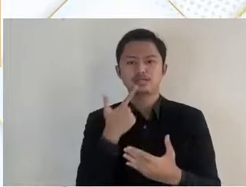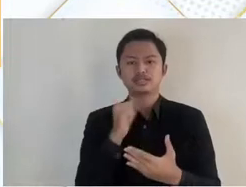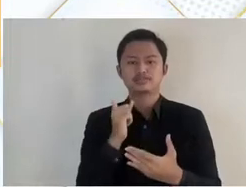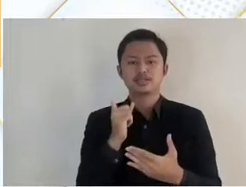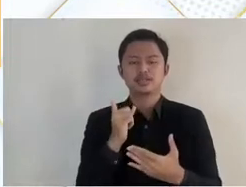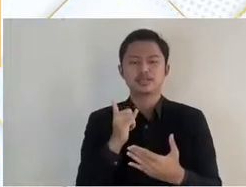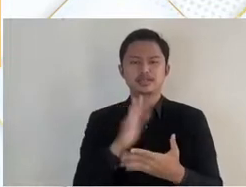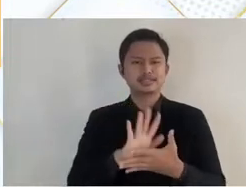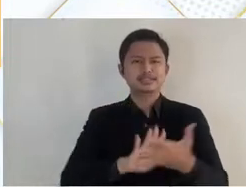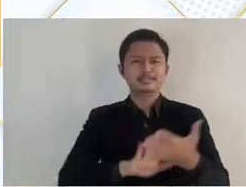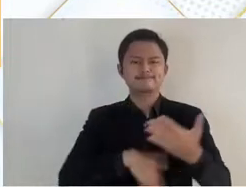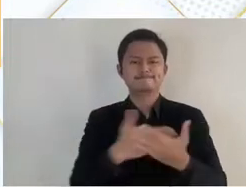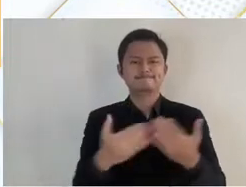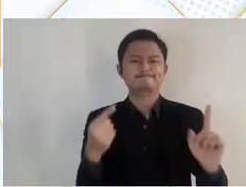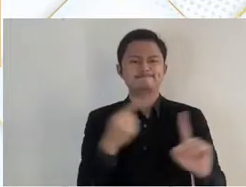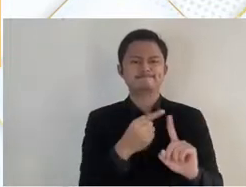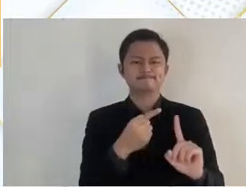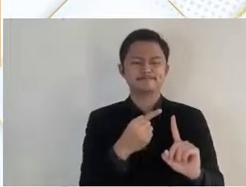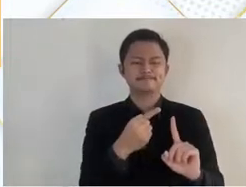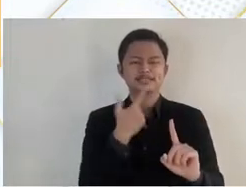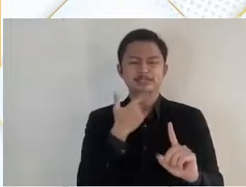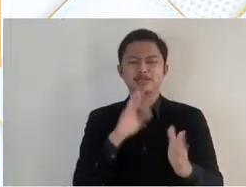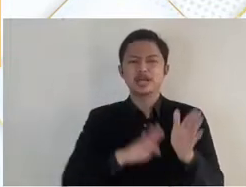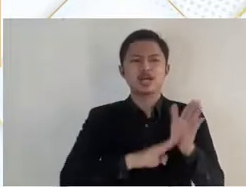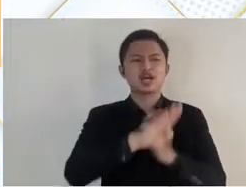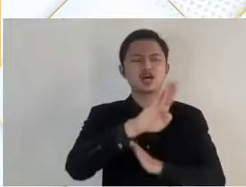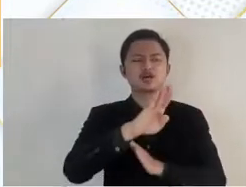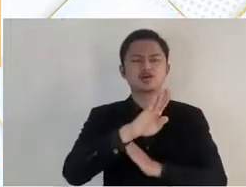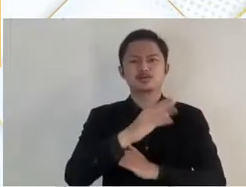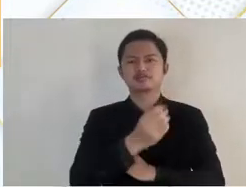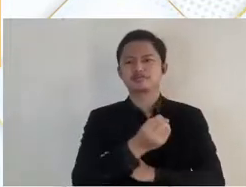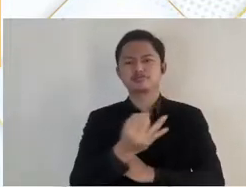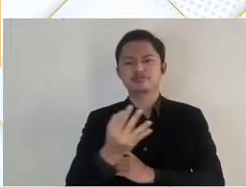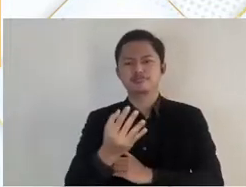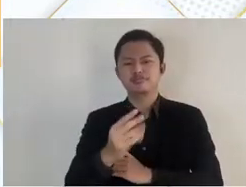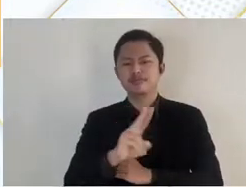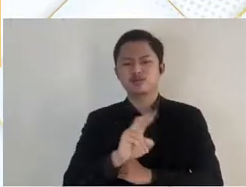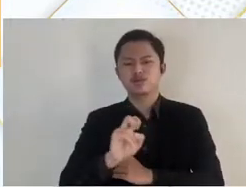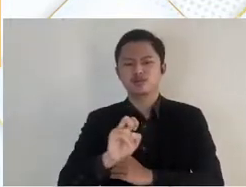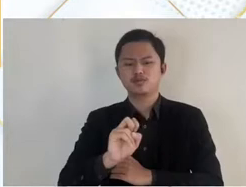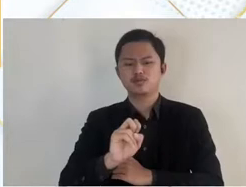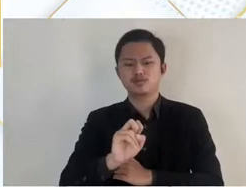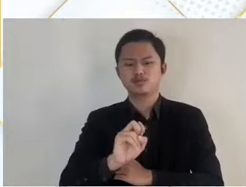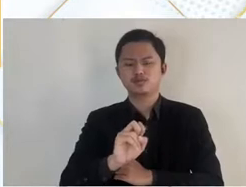agenda that was launched by the Secretary General in